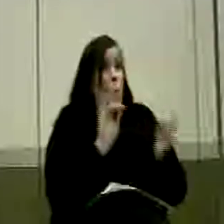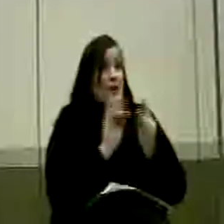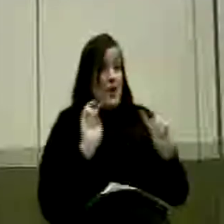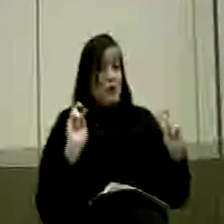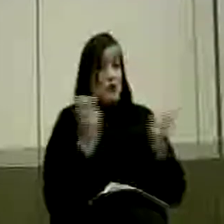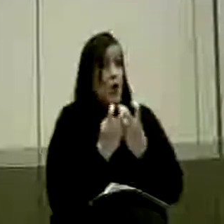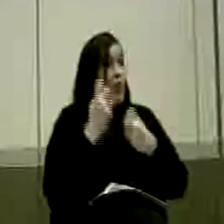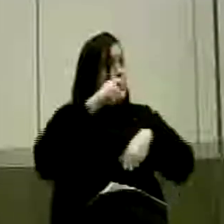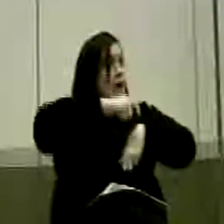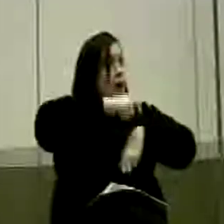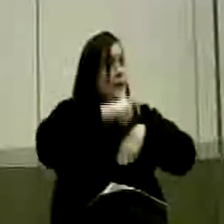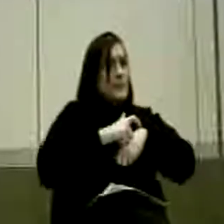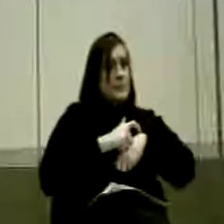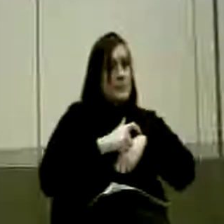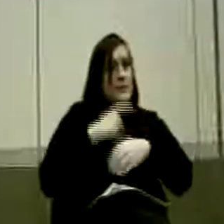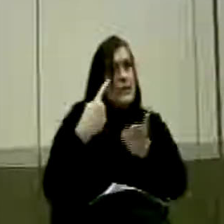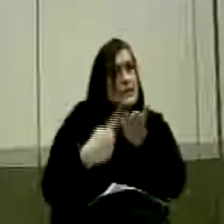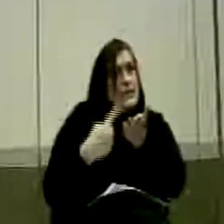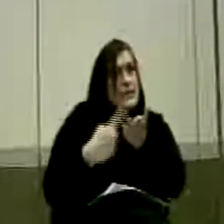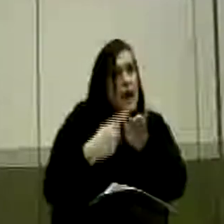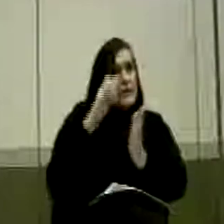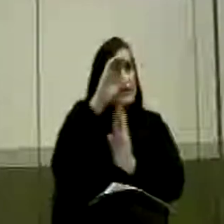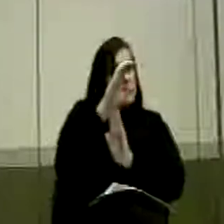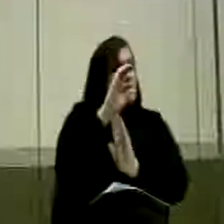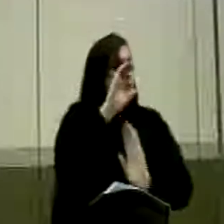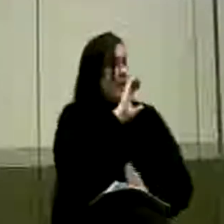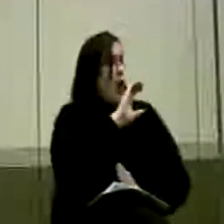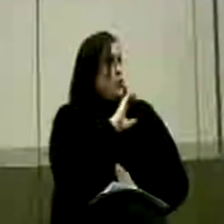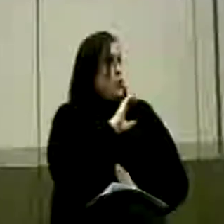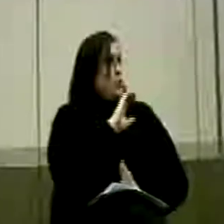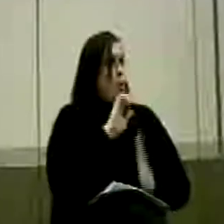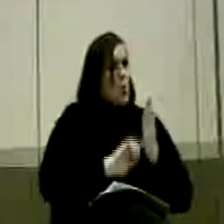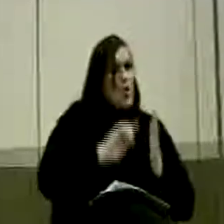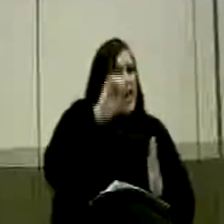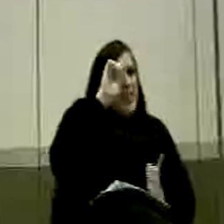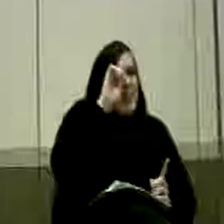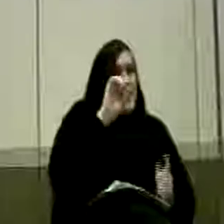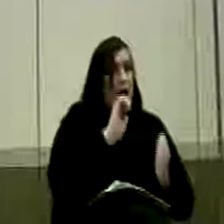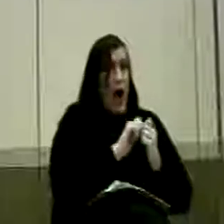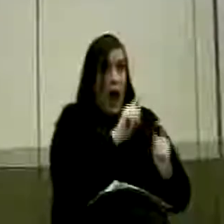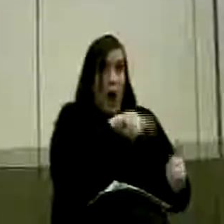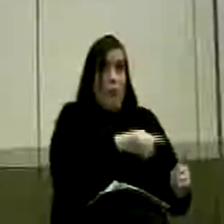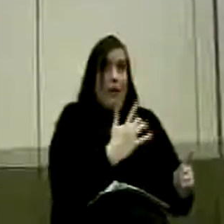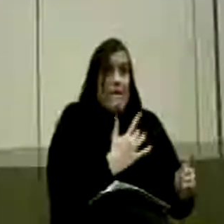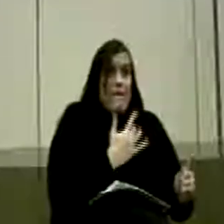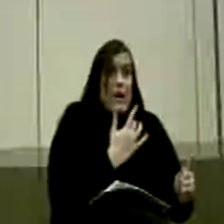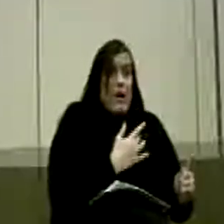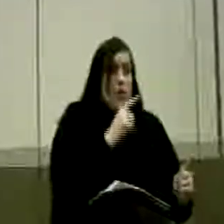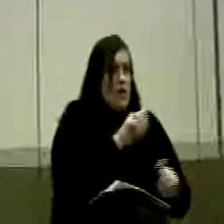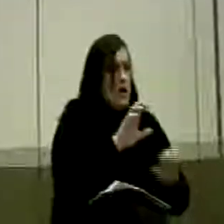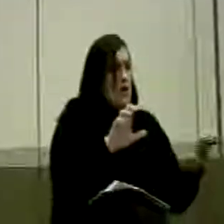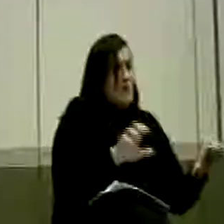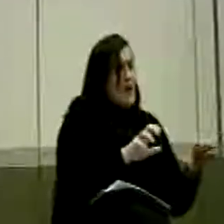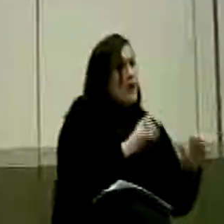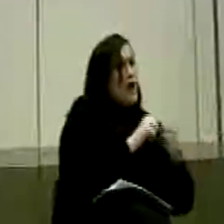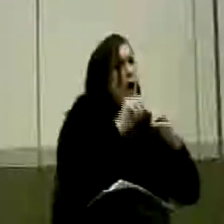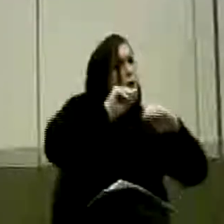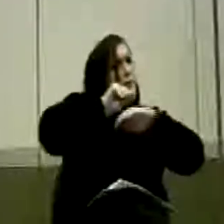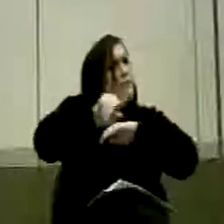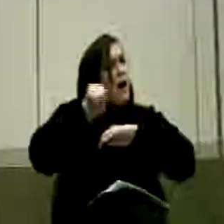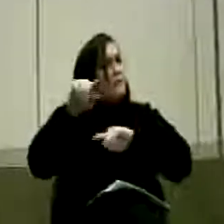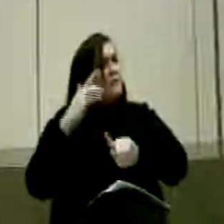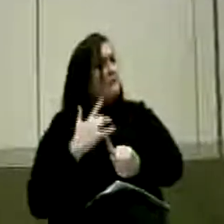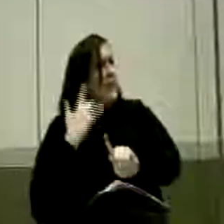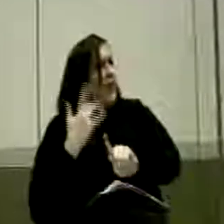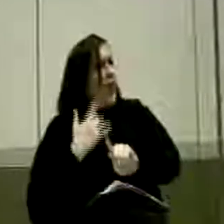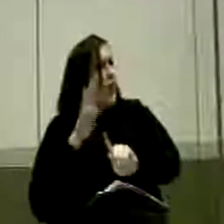time, really be talking about, you know, the characters, what they're thinking and what they're feeling, and how does this action make this person feel. And